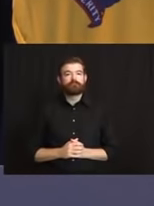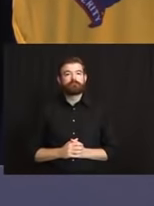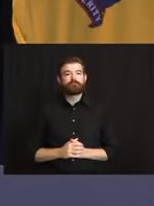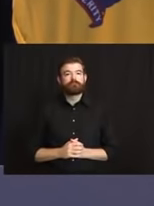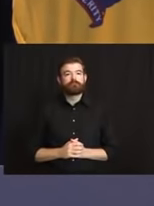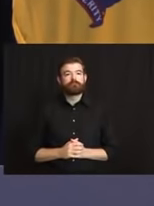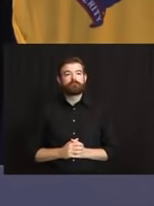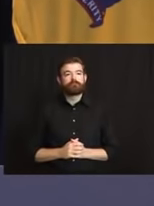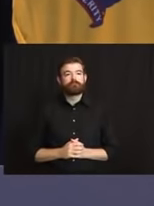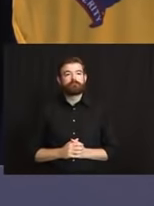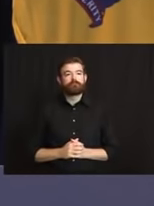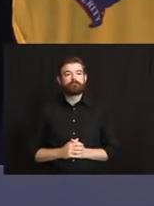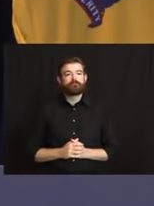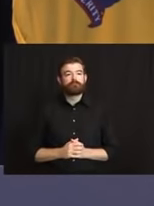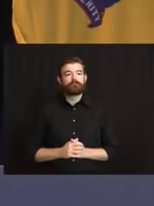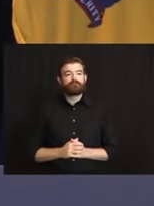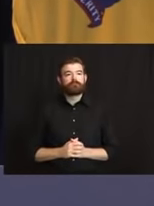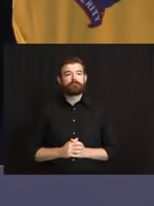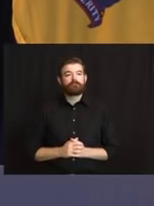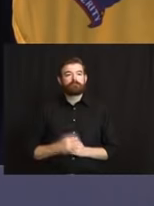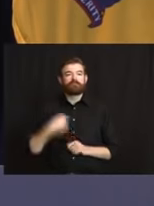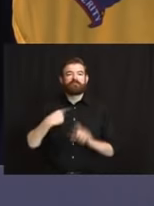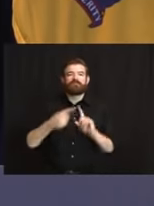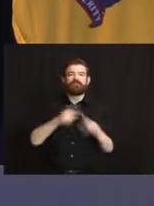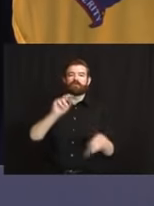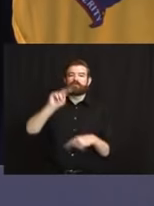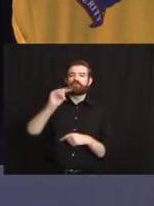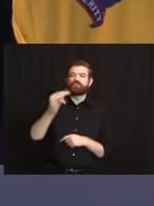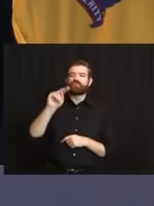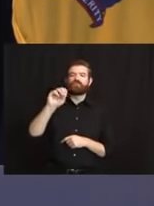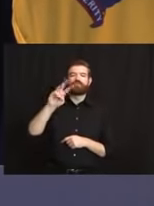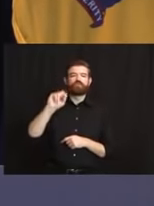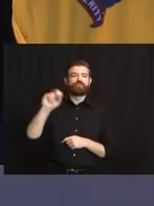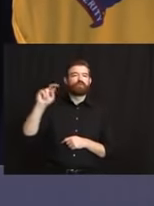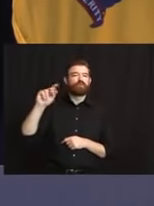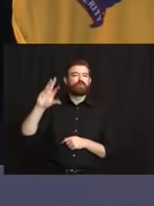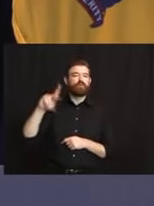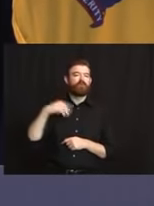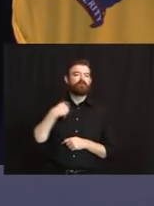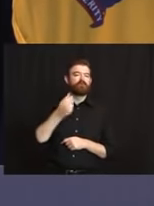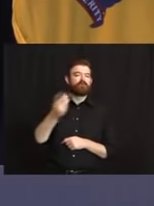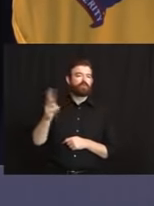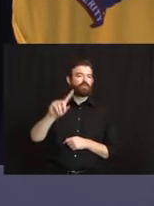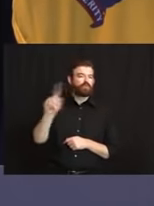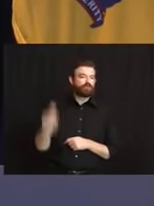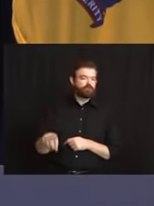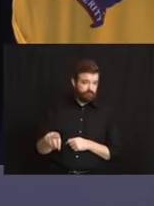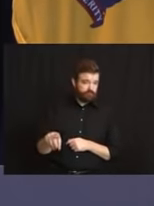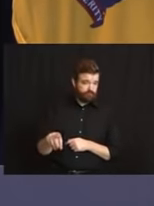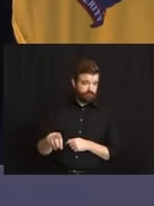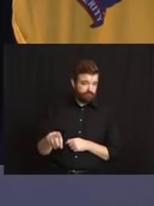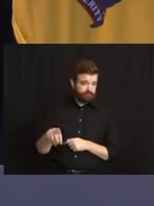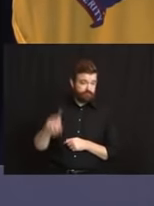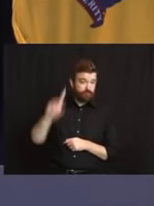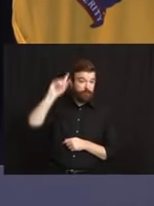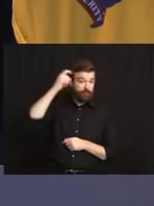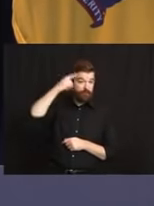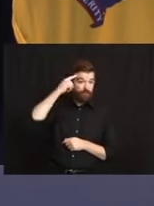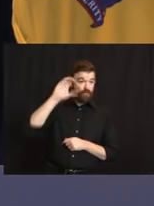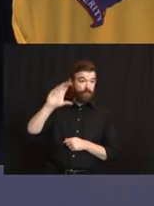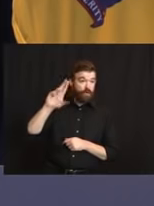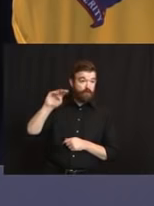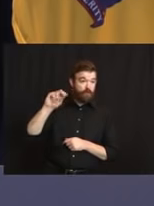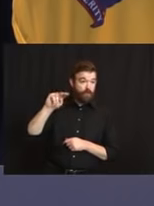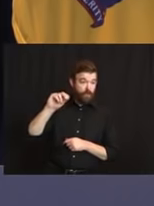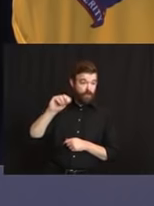Phil Andrews, New Jersey News Network. I have a couple of questions today. Governors Cuomo and Wolf, when they opened up their respective states, they